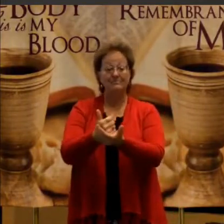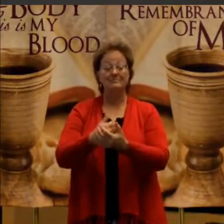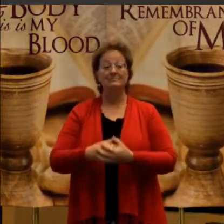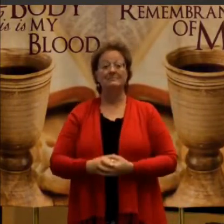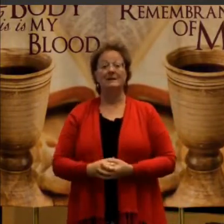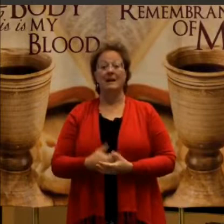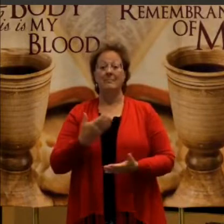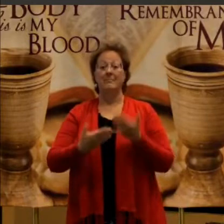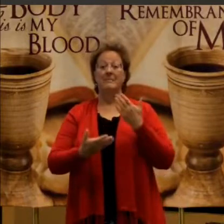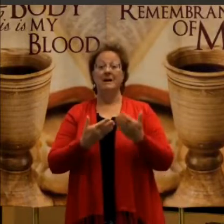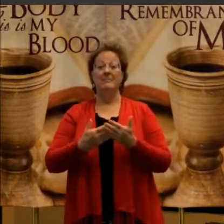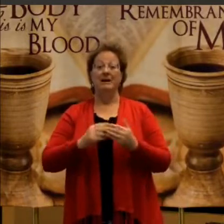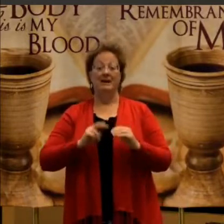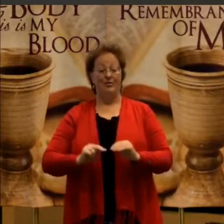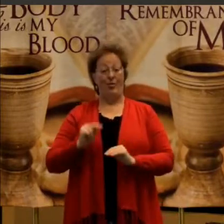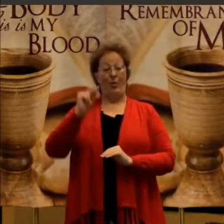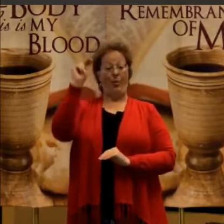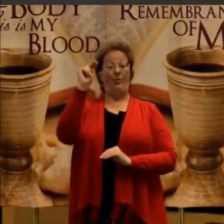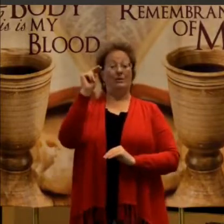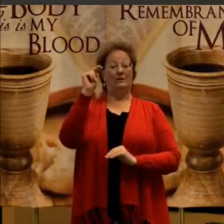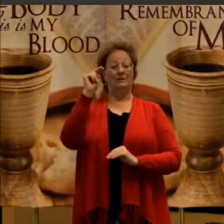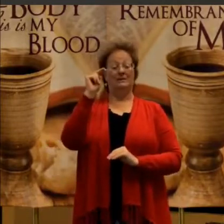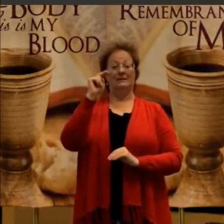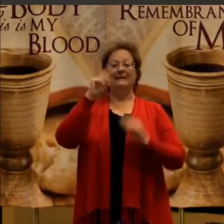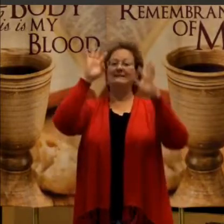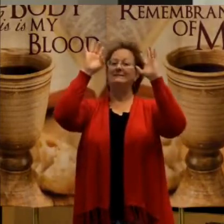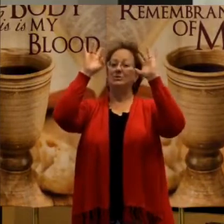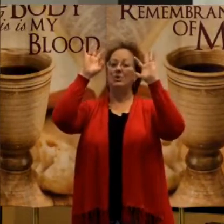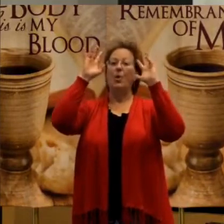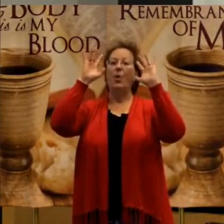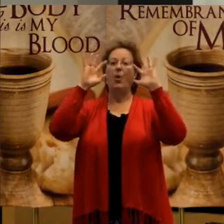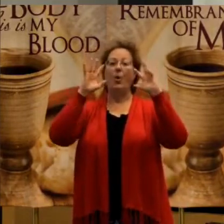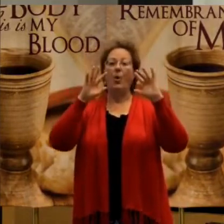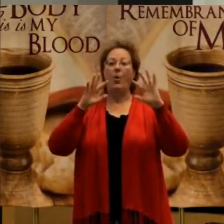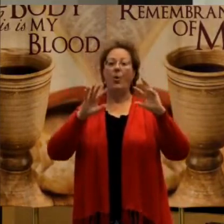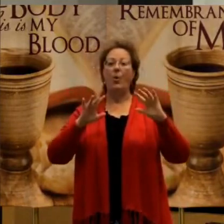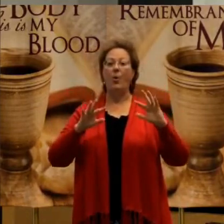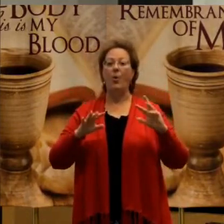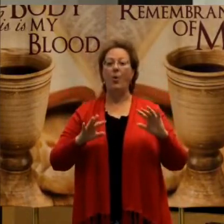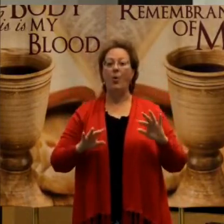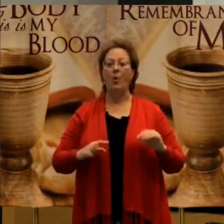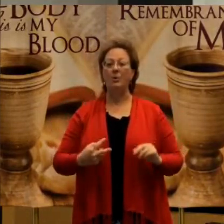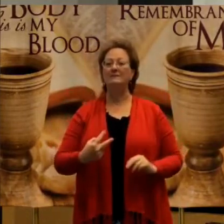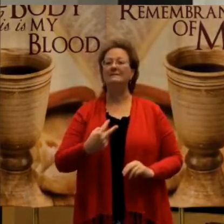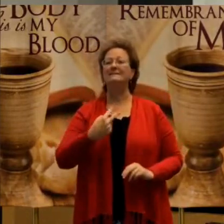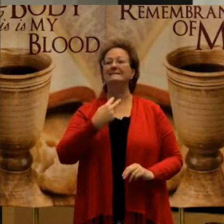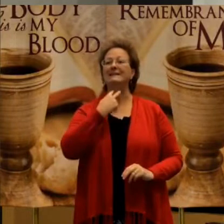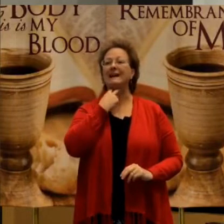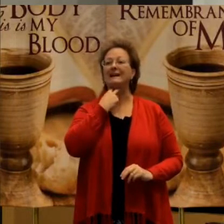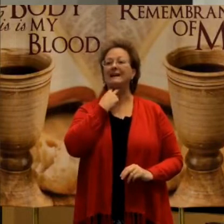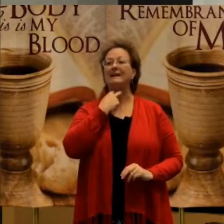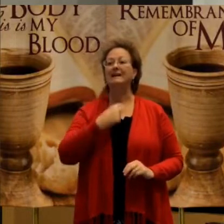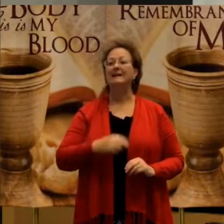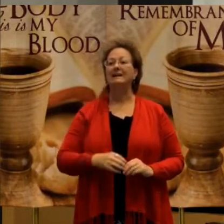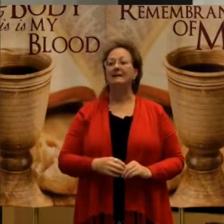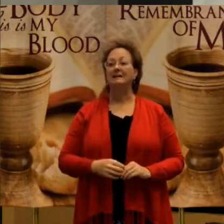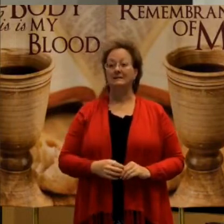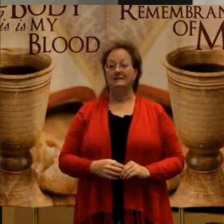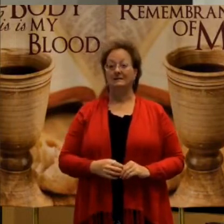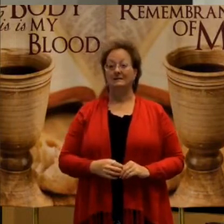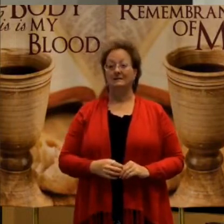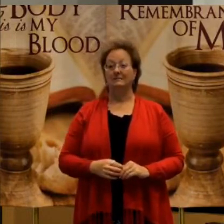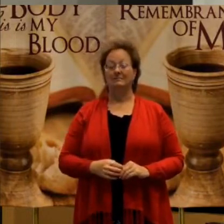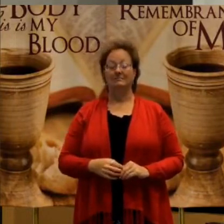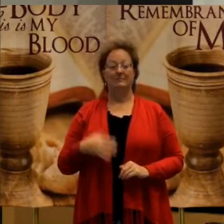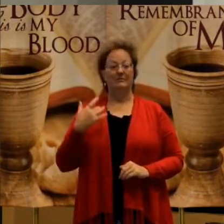further north, it wasn't mud or sand, it was snow. You know what it's like to get stuck in snow. And it can be a helpless